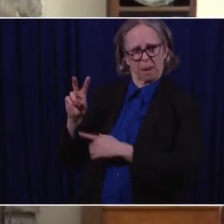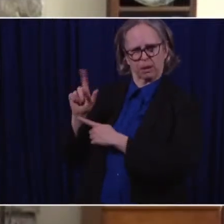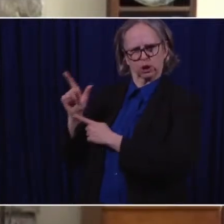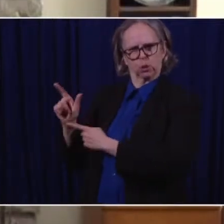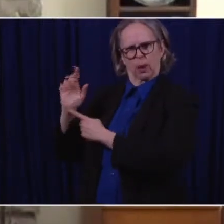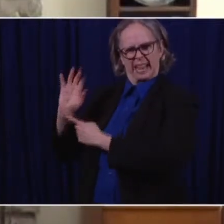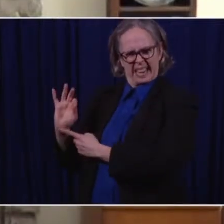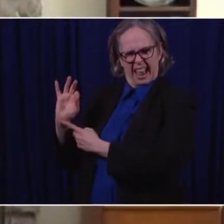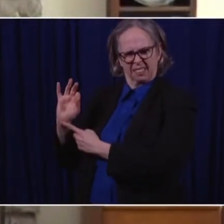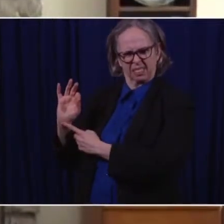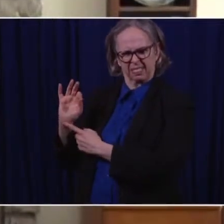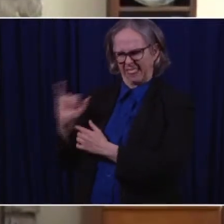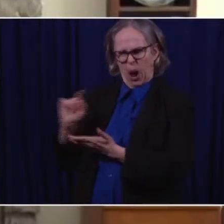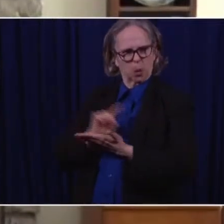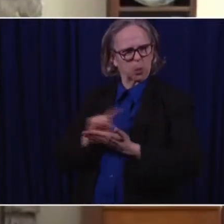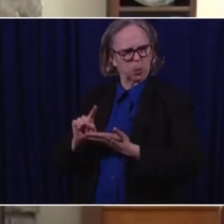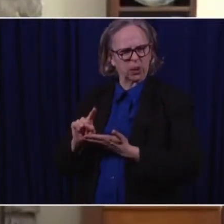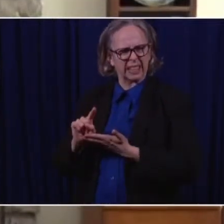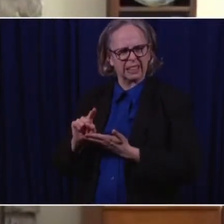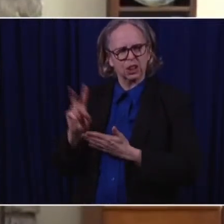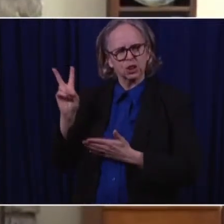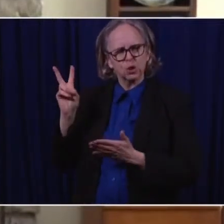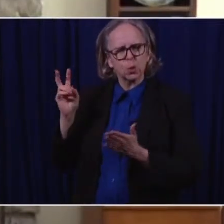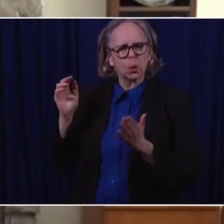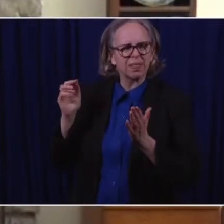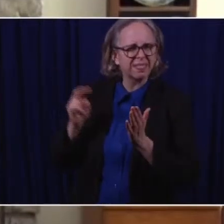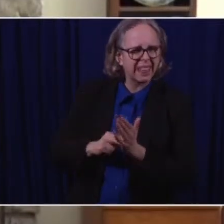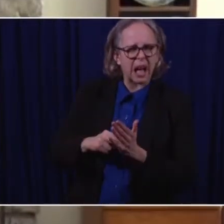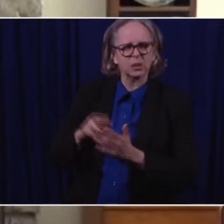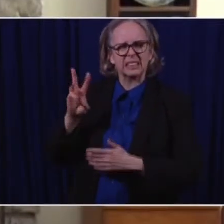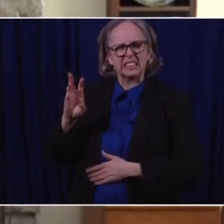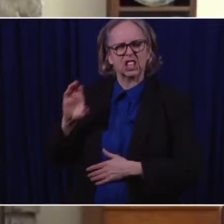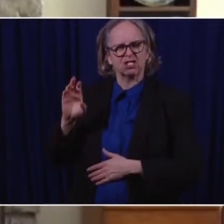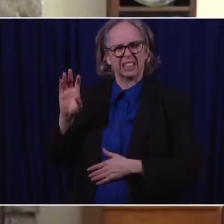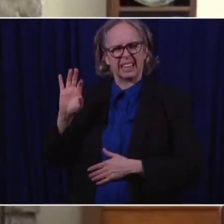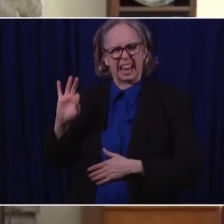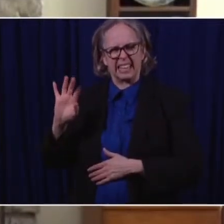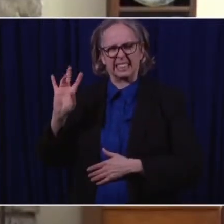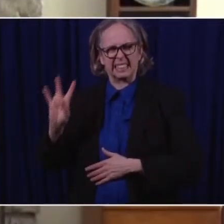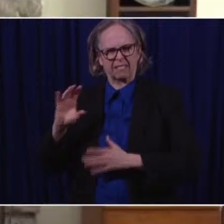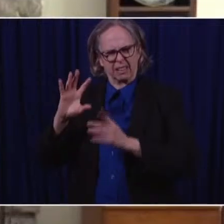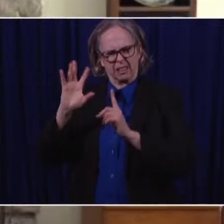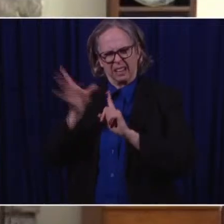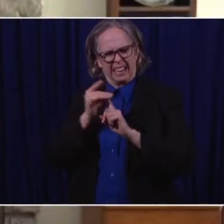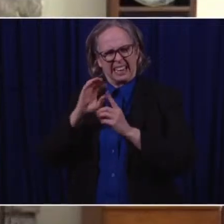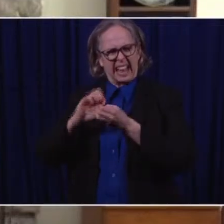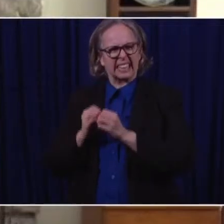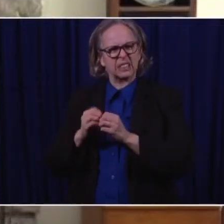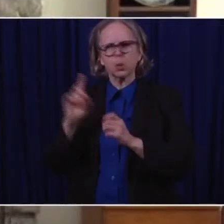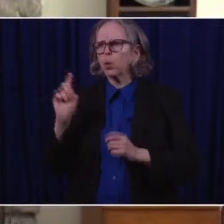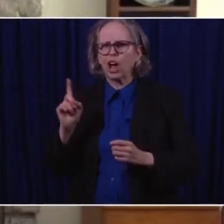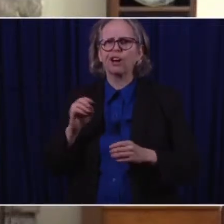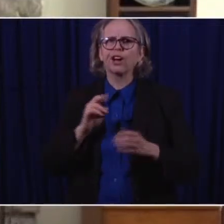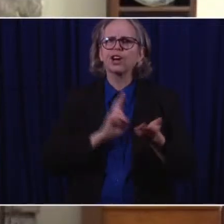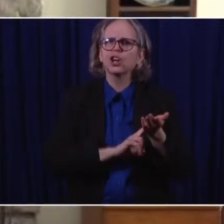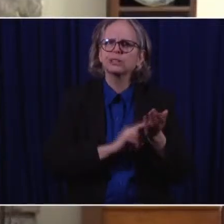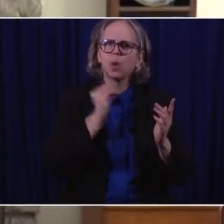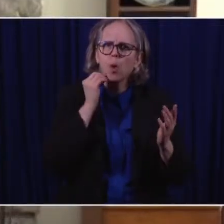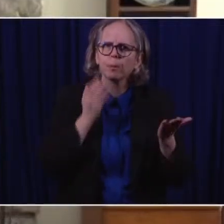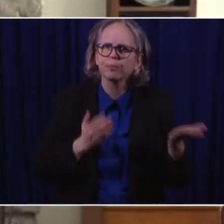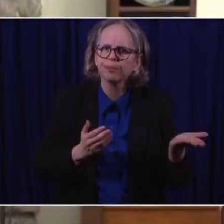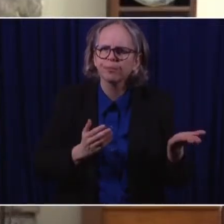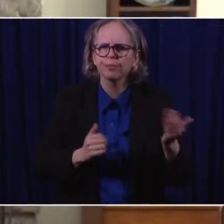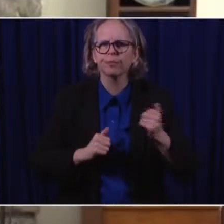there were 2,697 cases in our long-term care facilities, of the new cases. The week of January